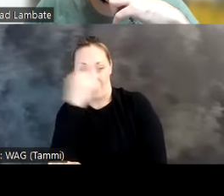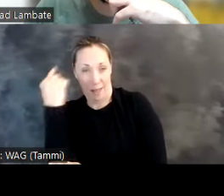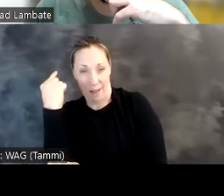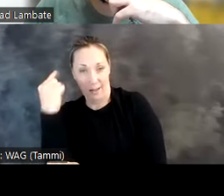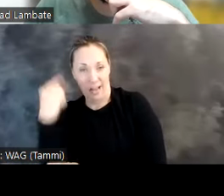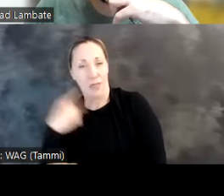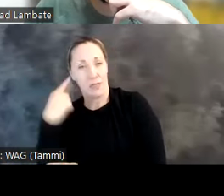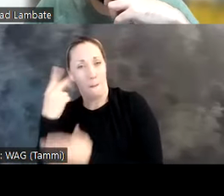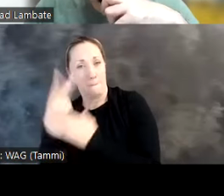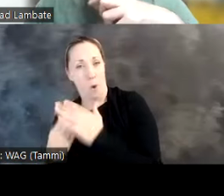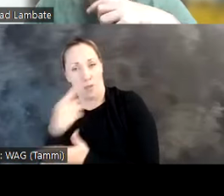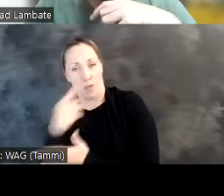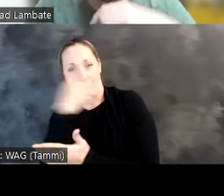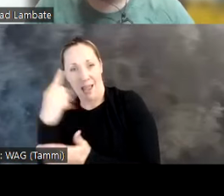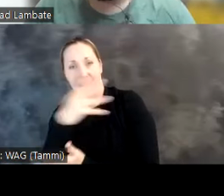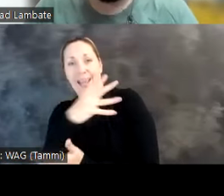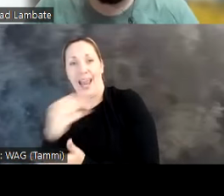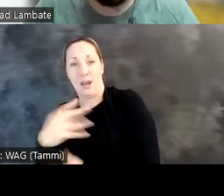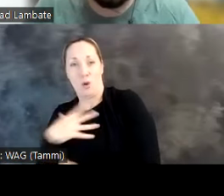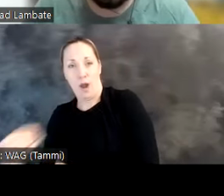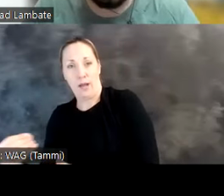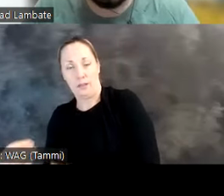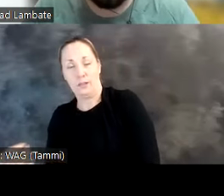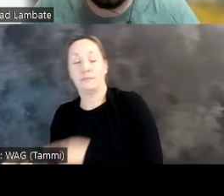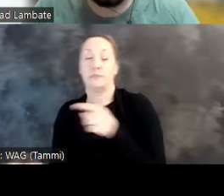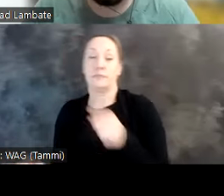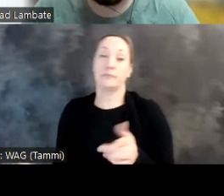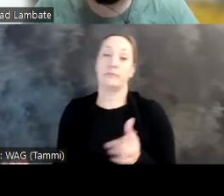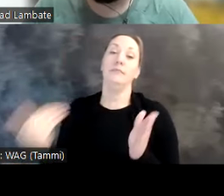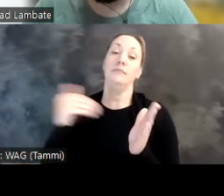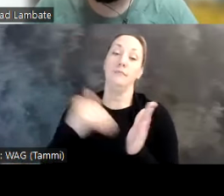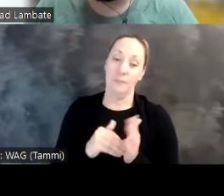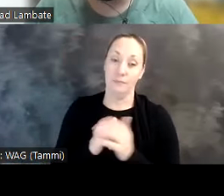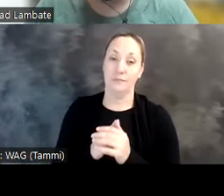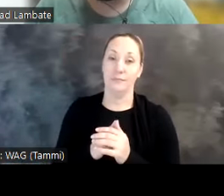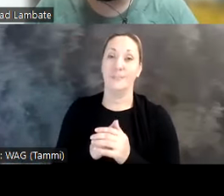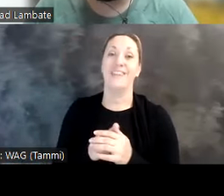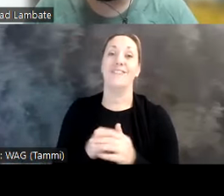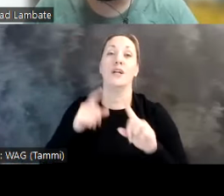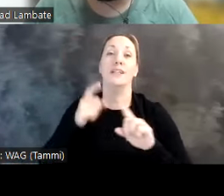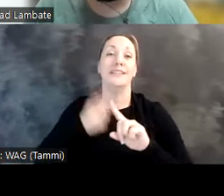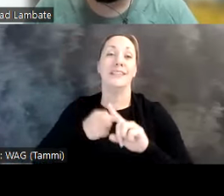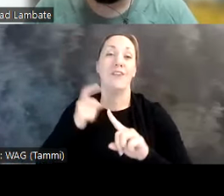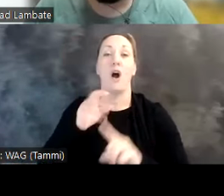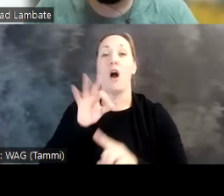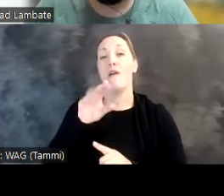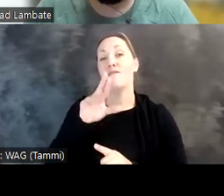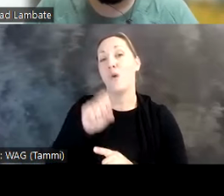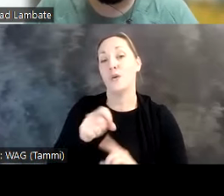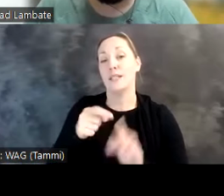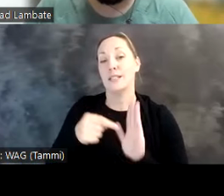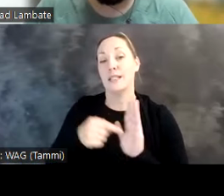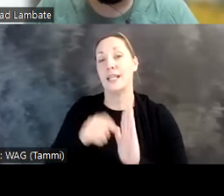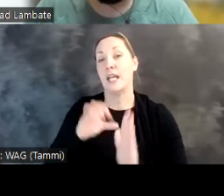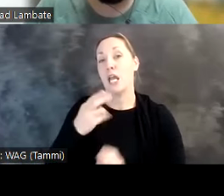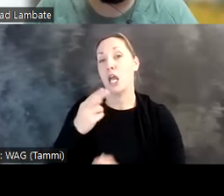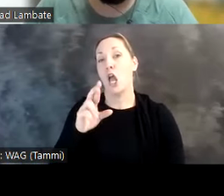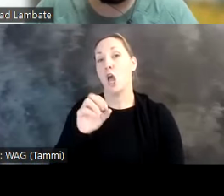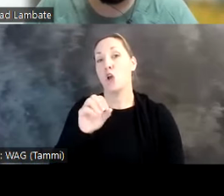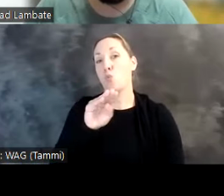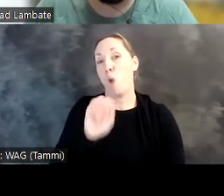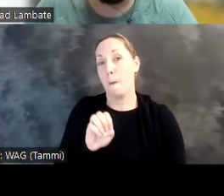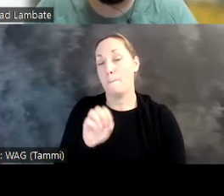white. Yeah, so again, I'll say when it comes to default focus indicator in Chrome, and since